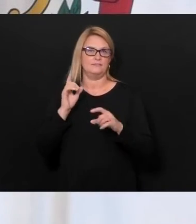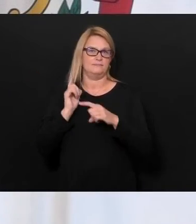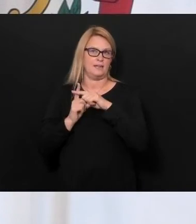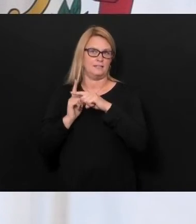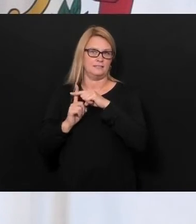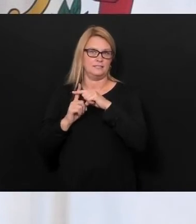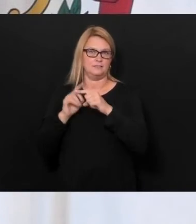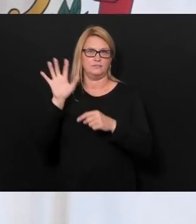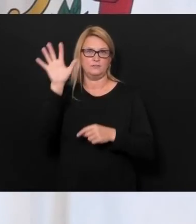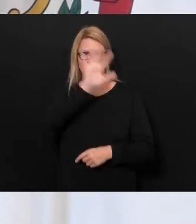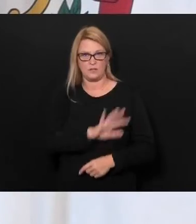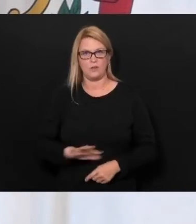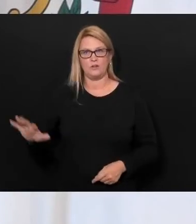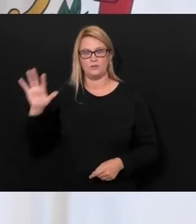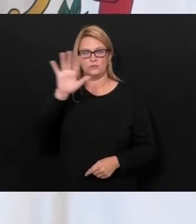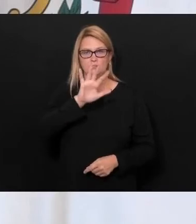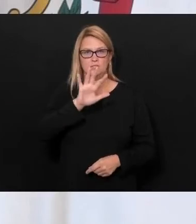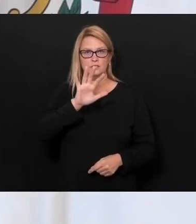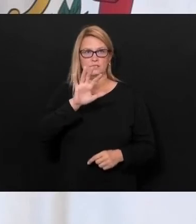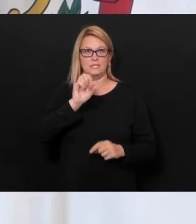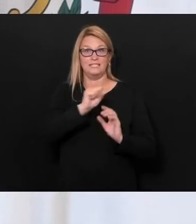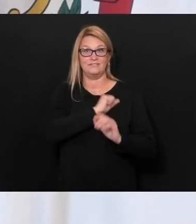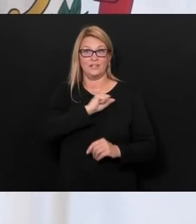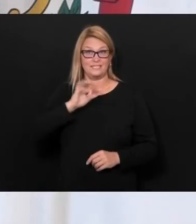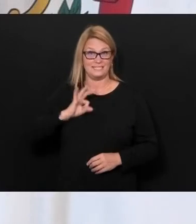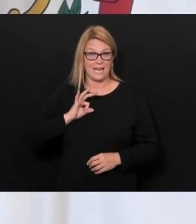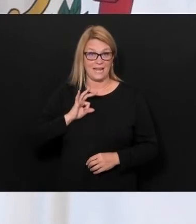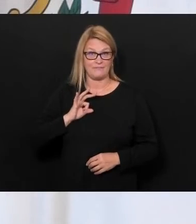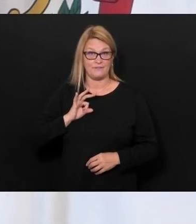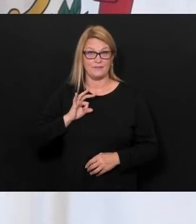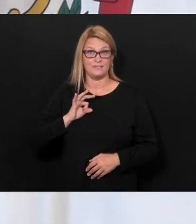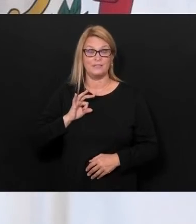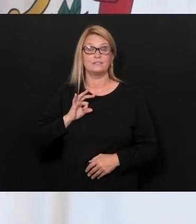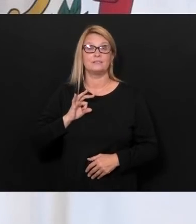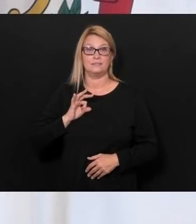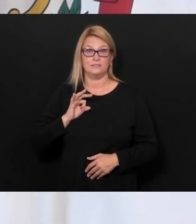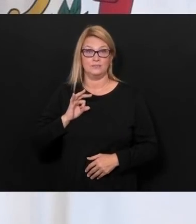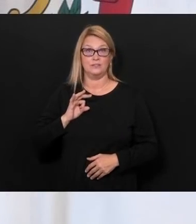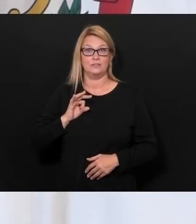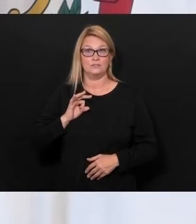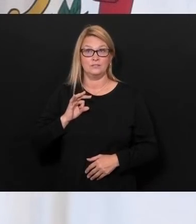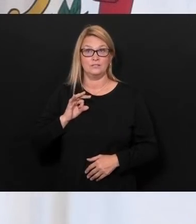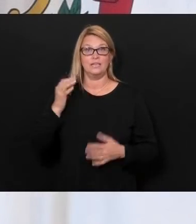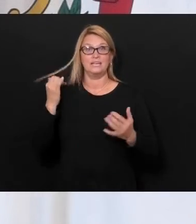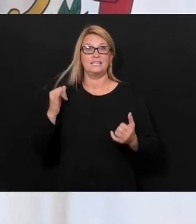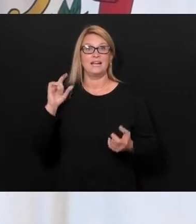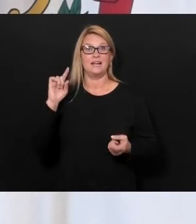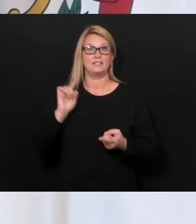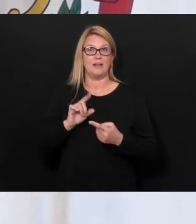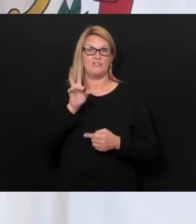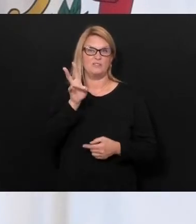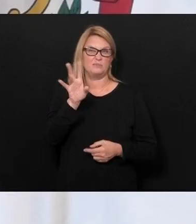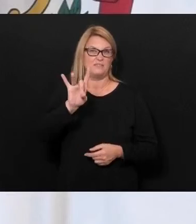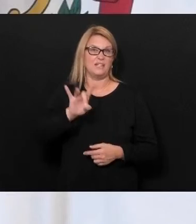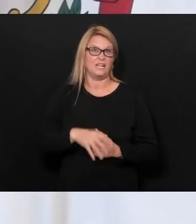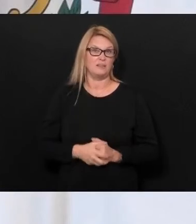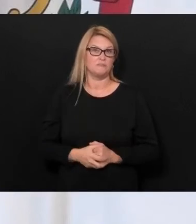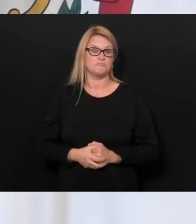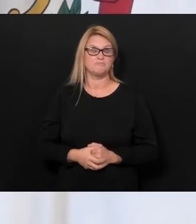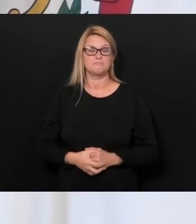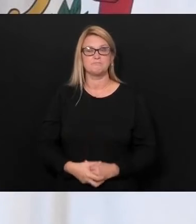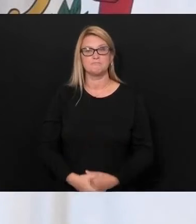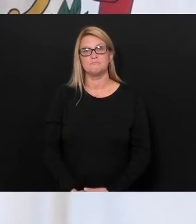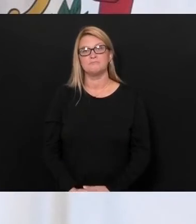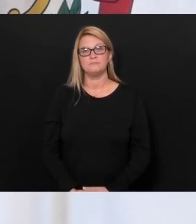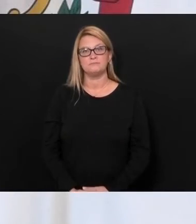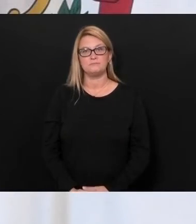throughout active staff cases throughout corrections, and that's down from 78.